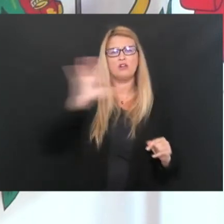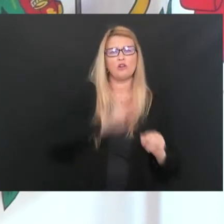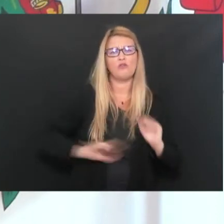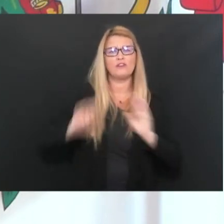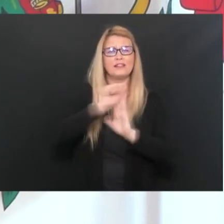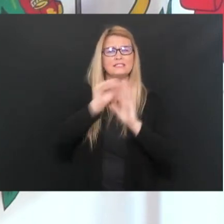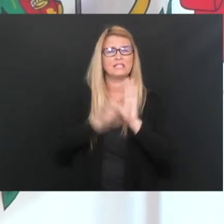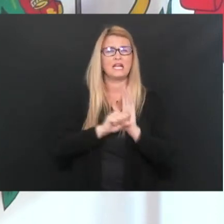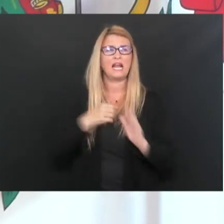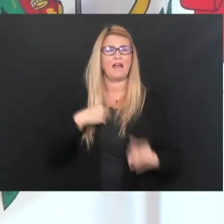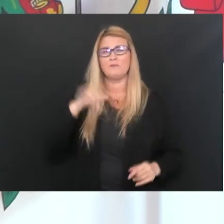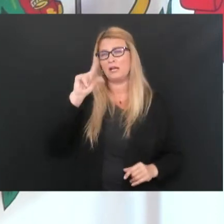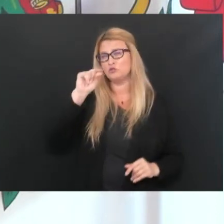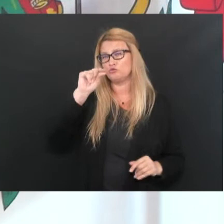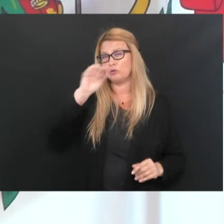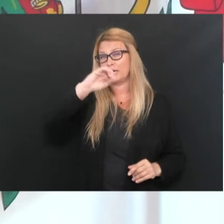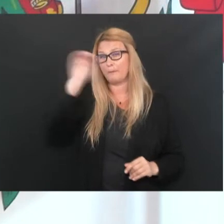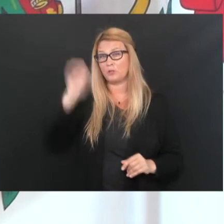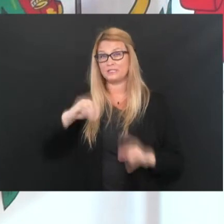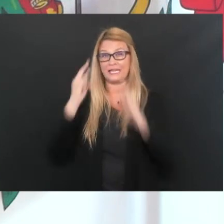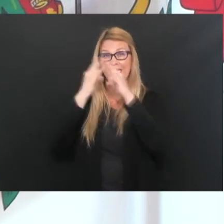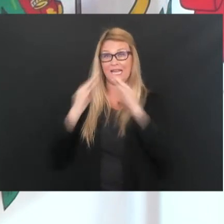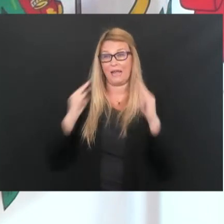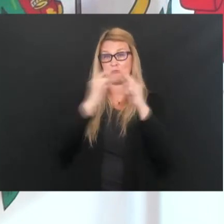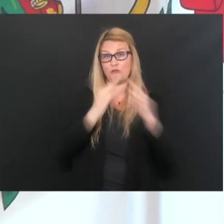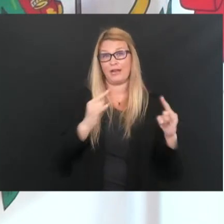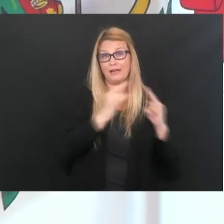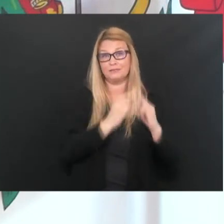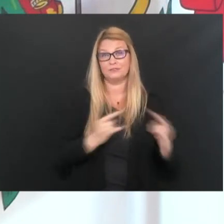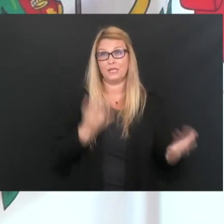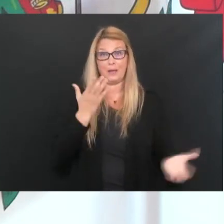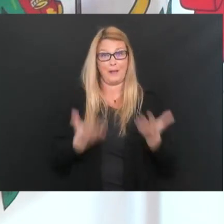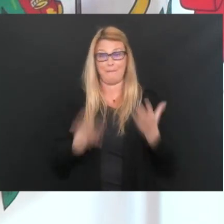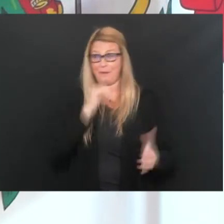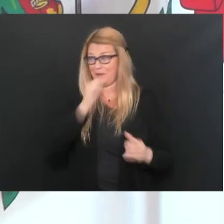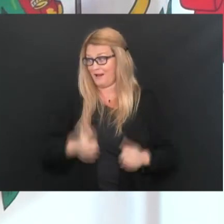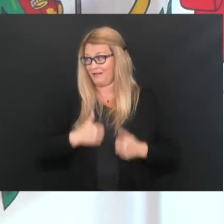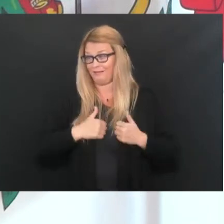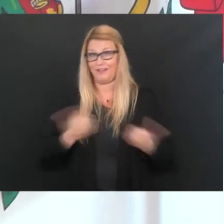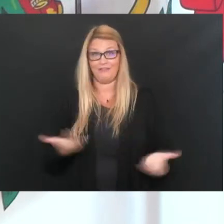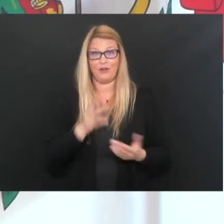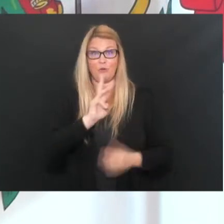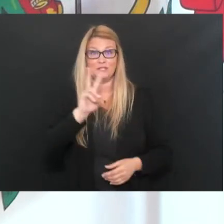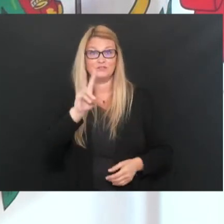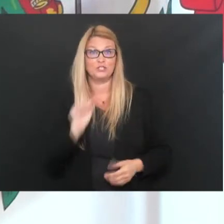about 20% of the folks in the campgrounds that may not necessarily be West Virginians.